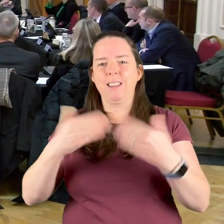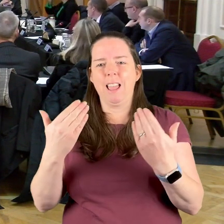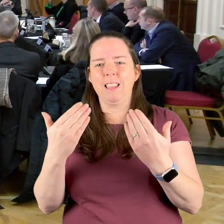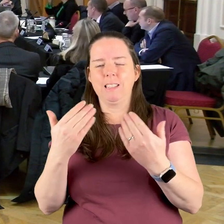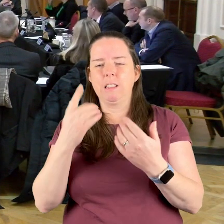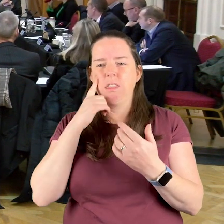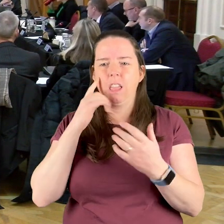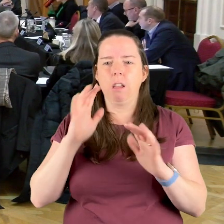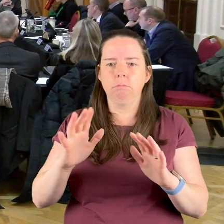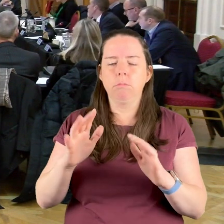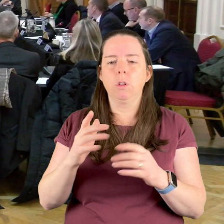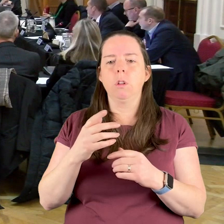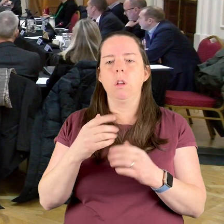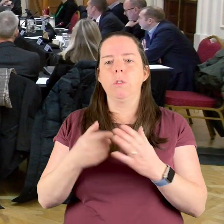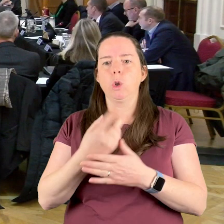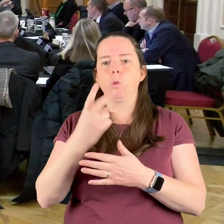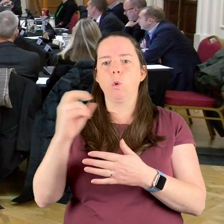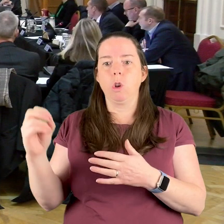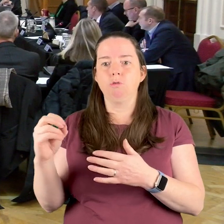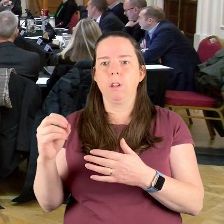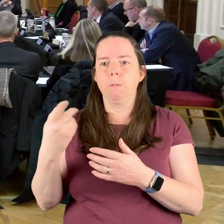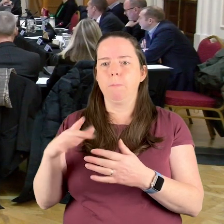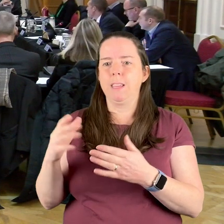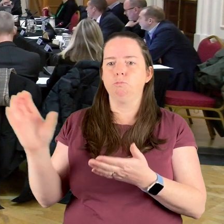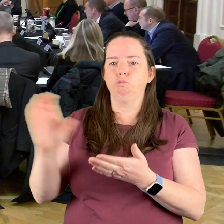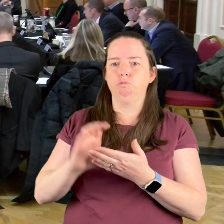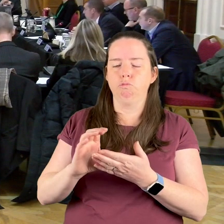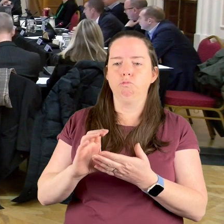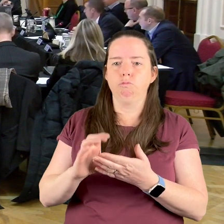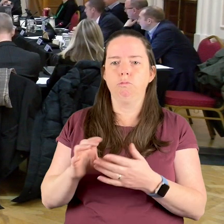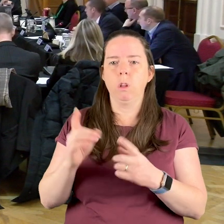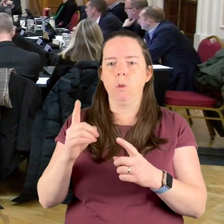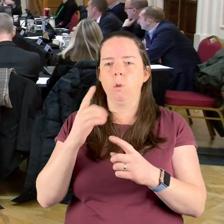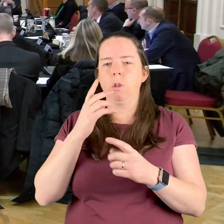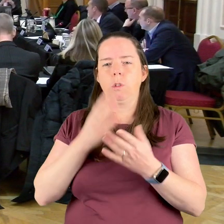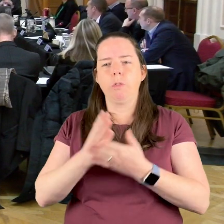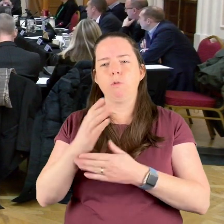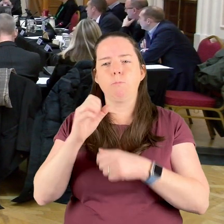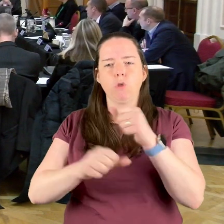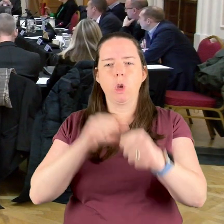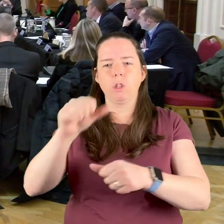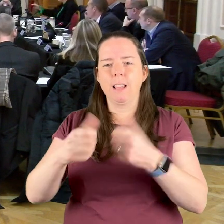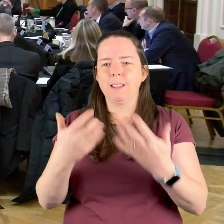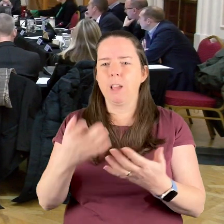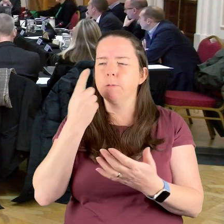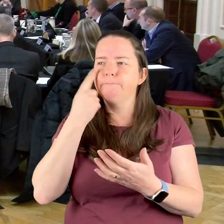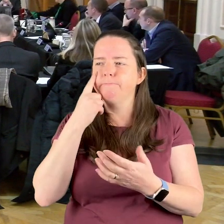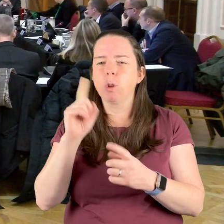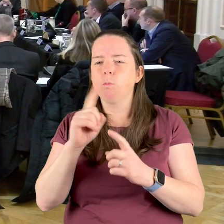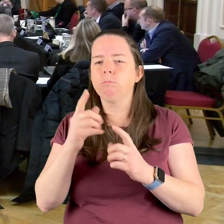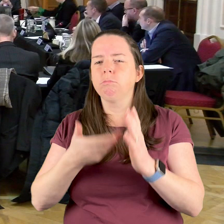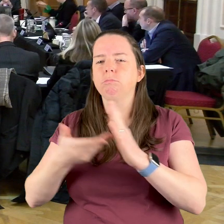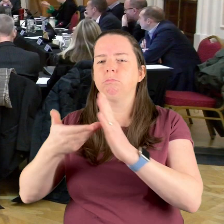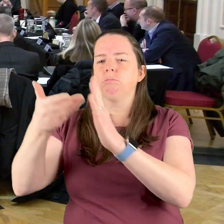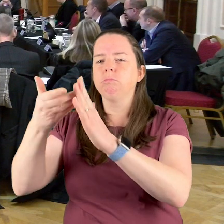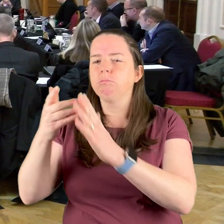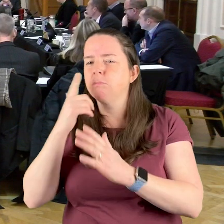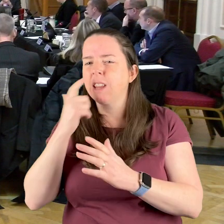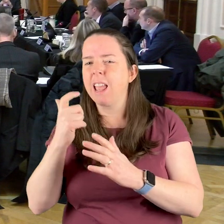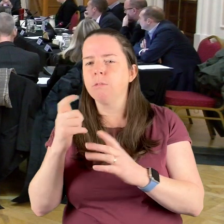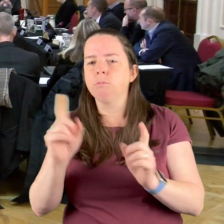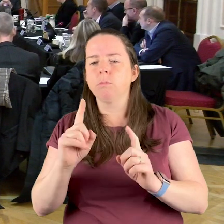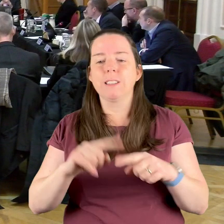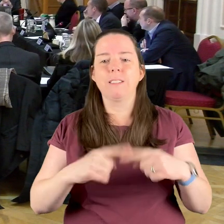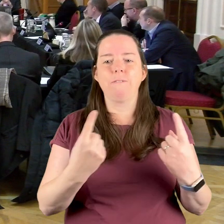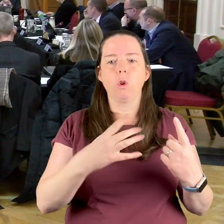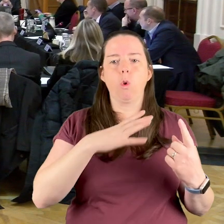say. And with the new 200 that's come out, we're going through a process now to look at what we could do in addition that's different to